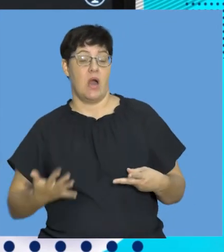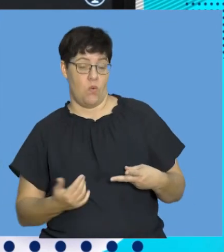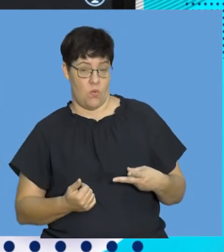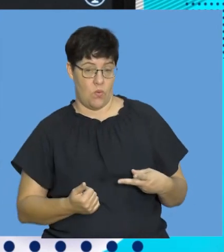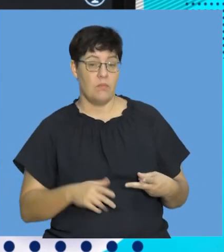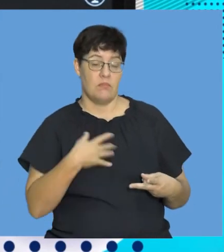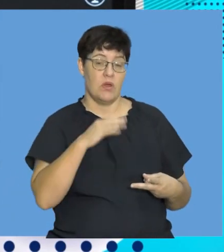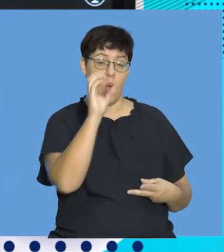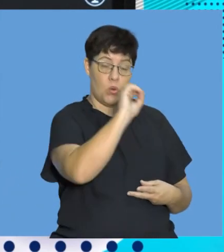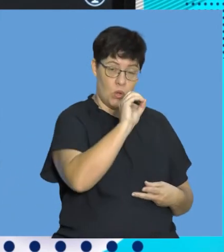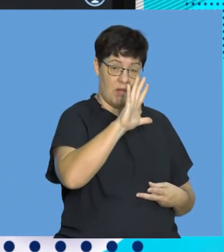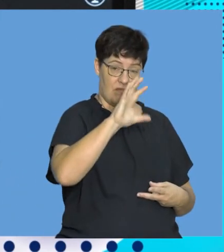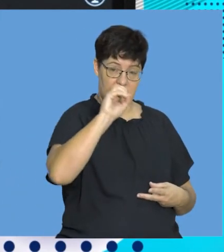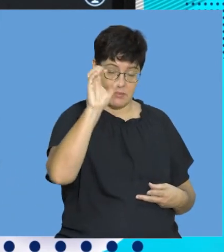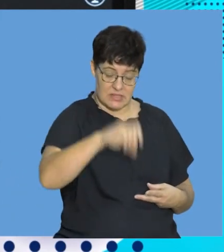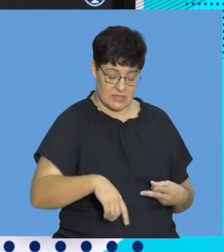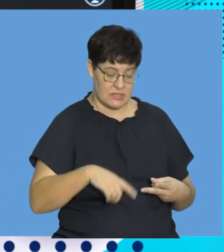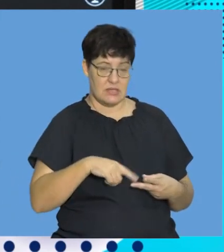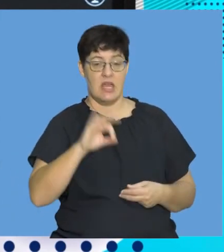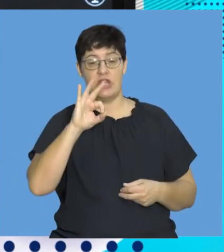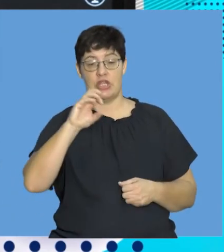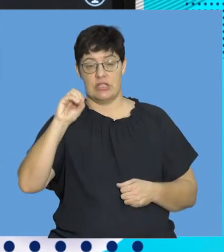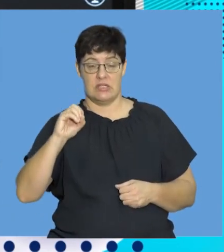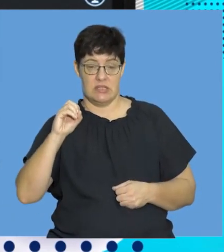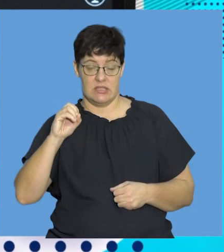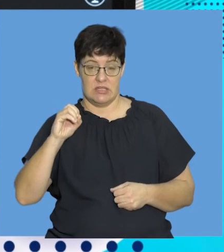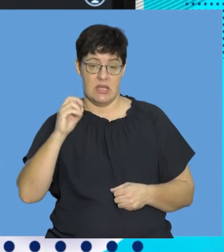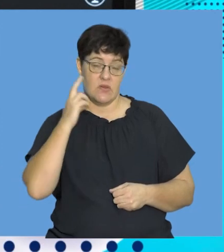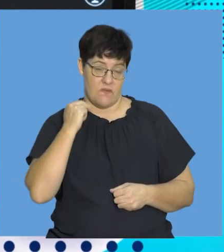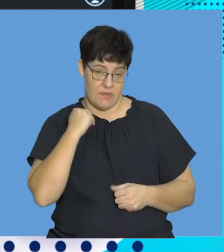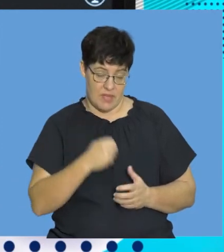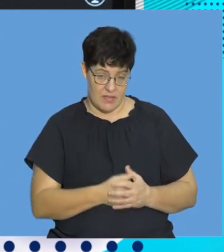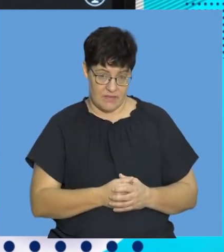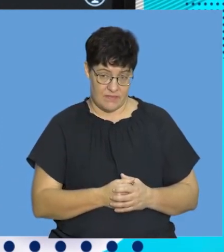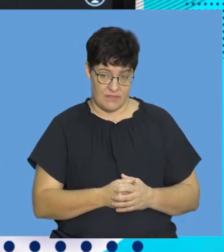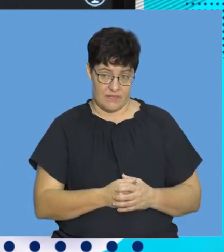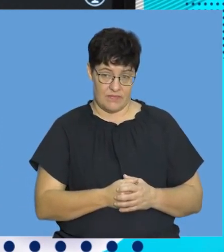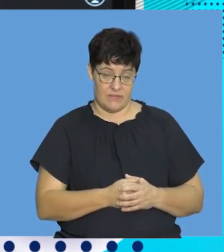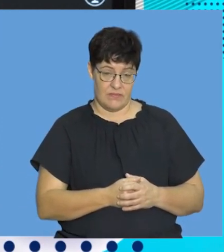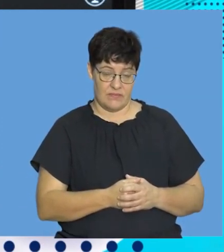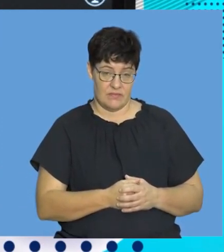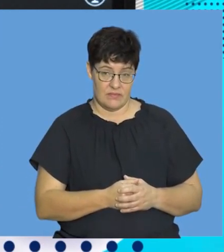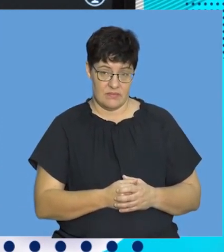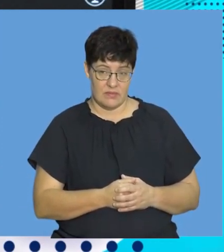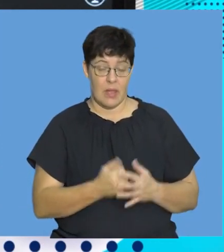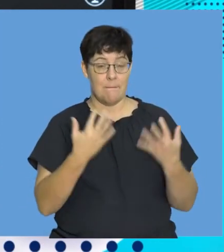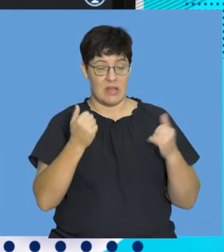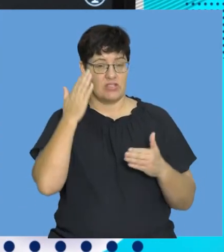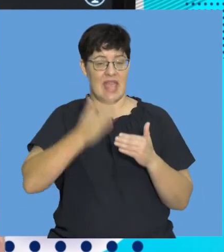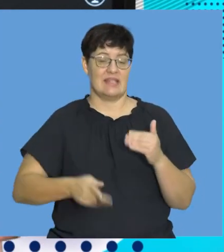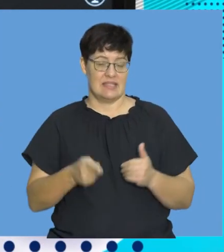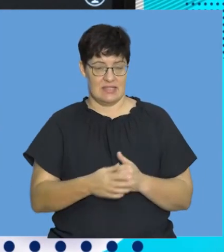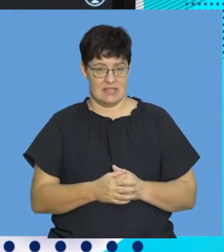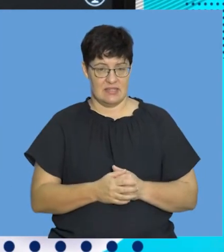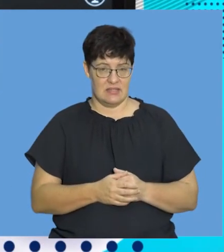was 50% October, 30% in November, right? And my budget period ends there. The question